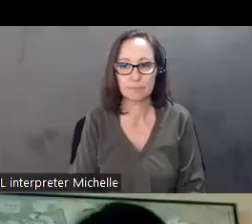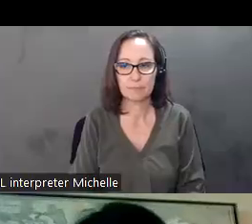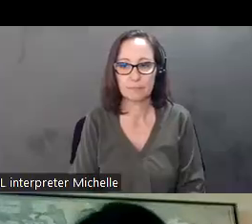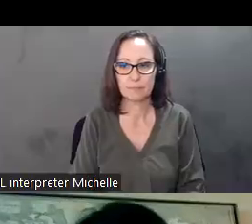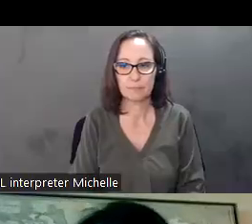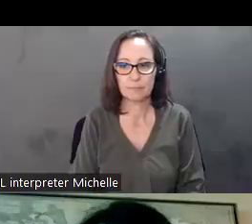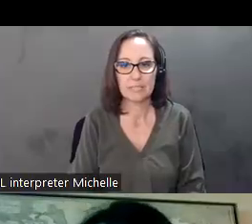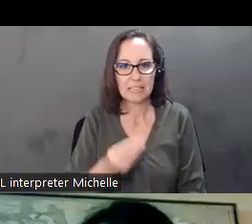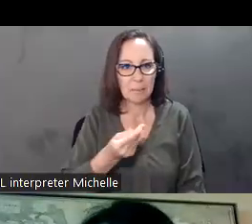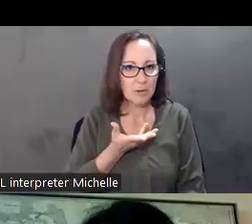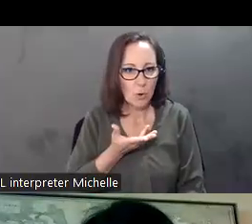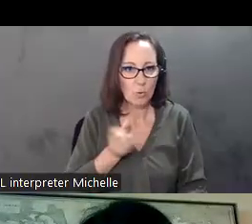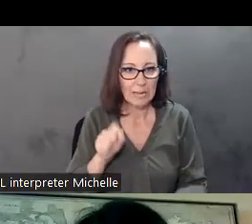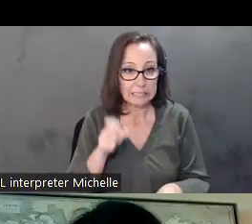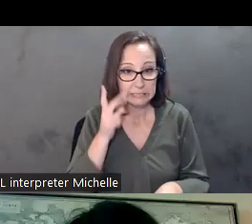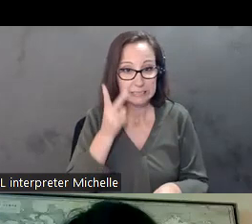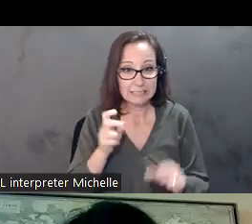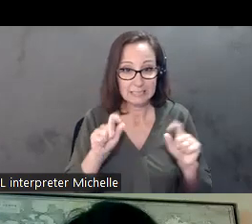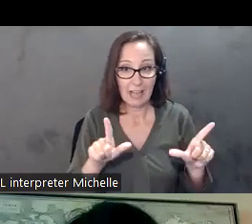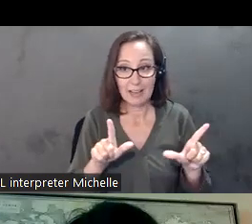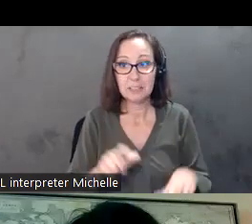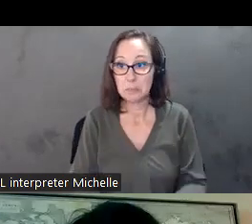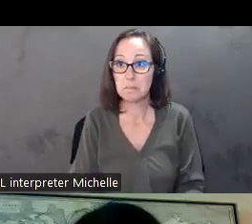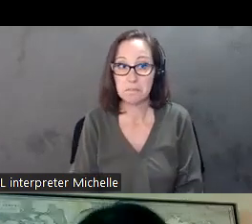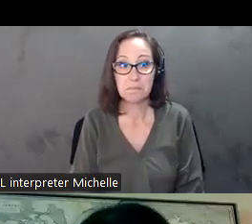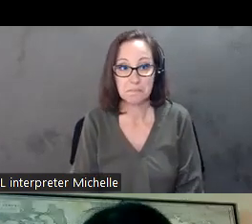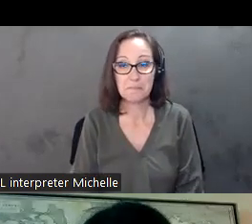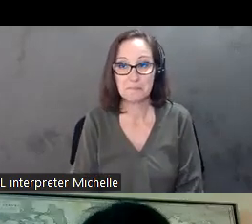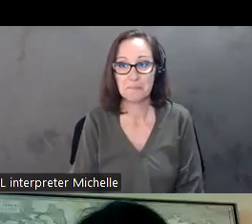Let me know if you're able to see them.